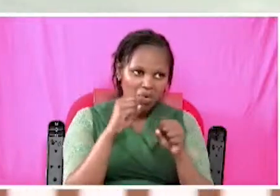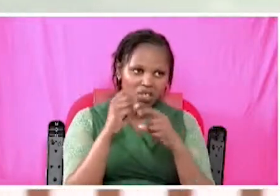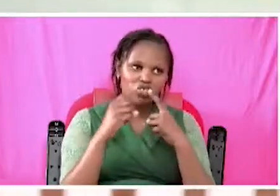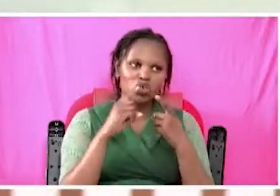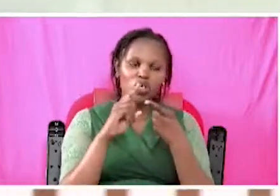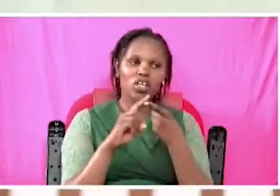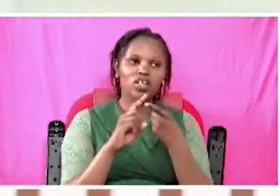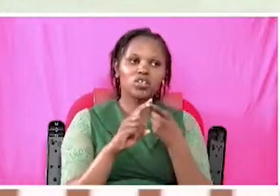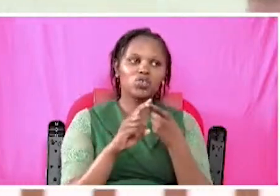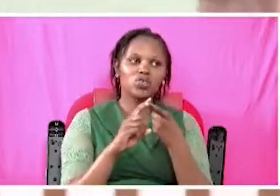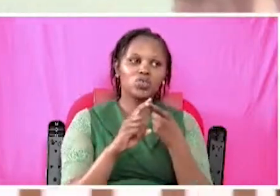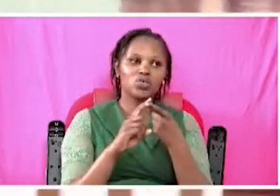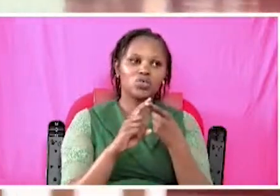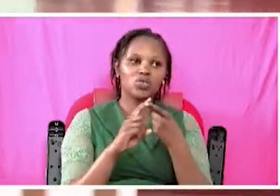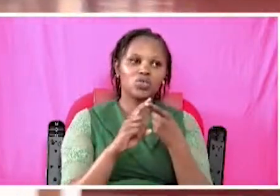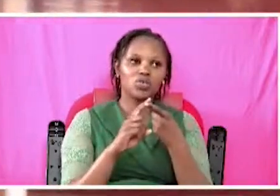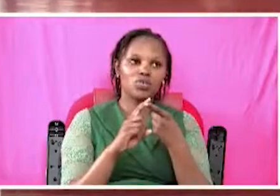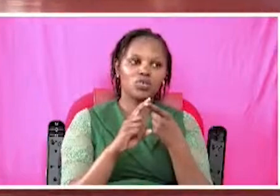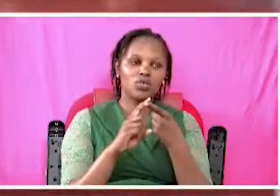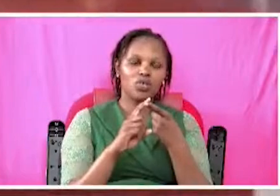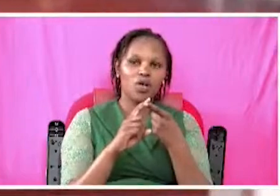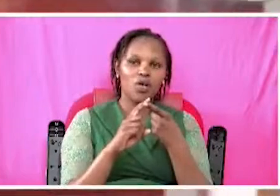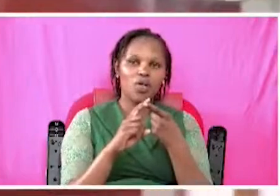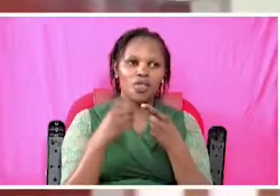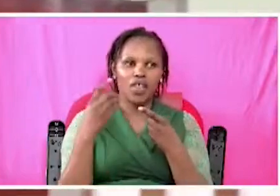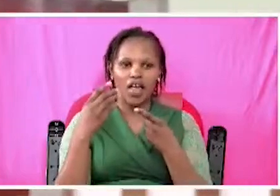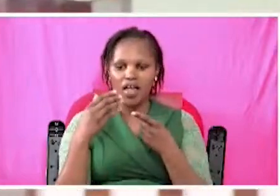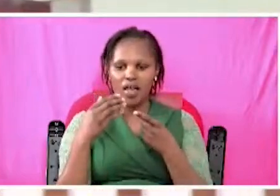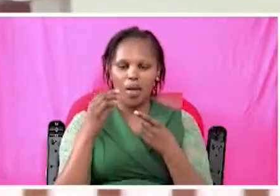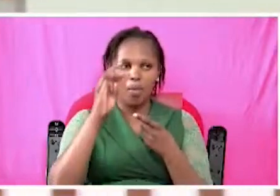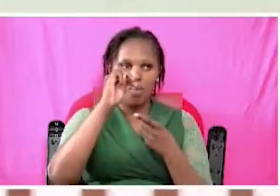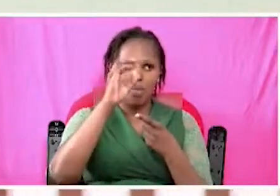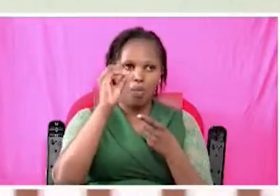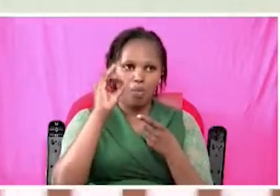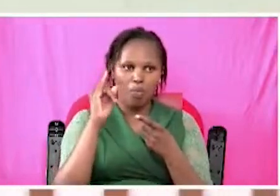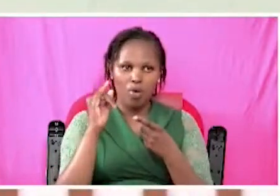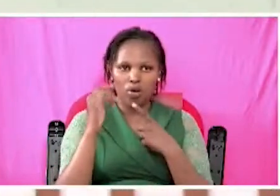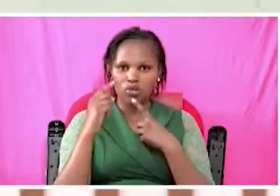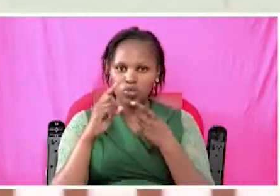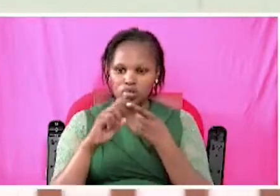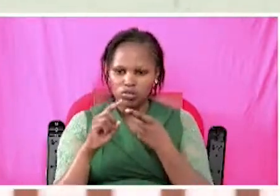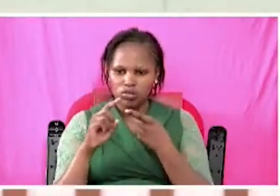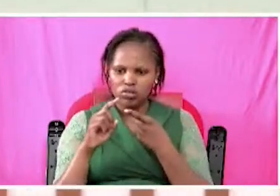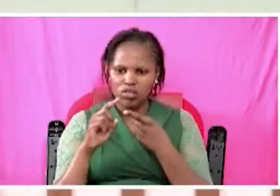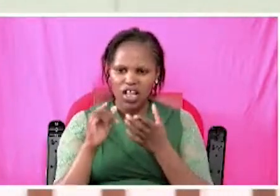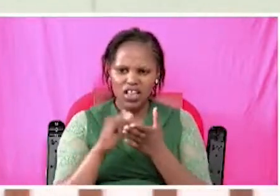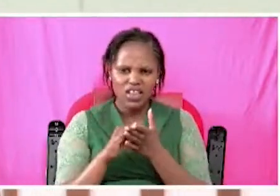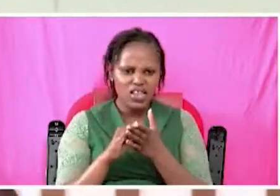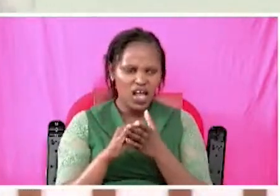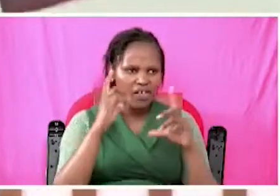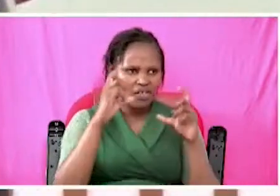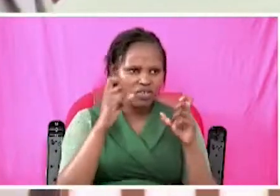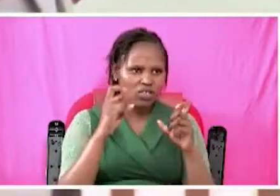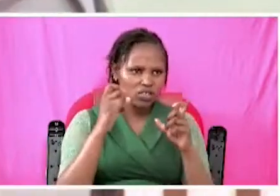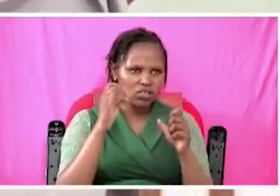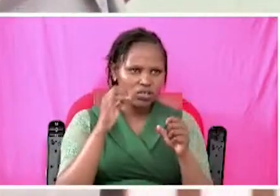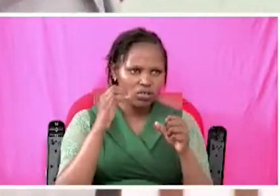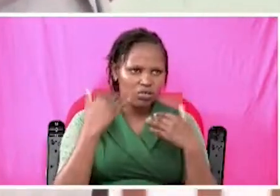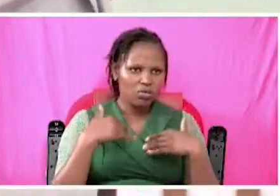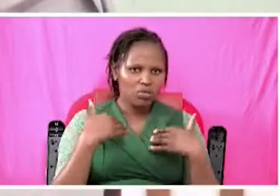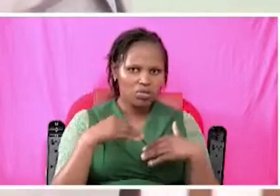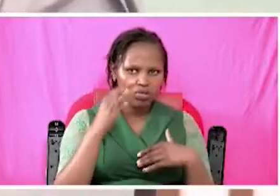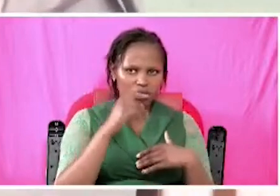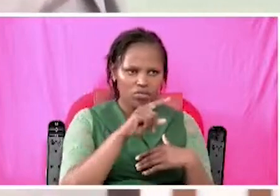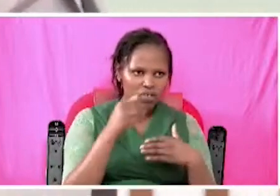talking to the former president Moi. And that picture, so many of you probably have seen,